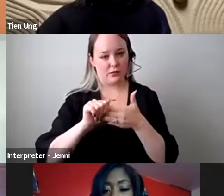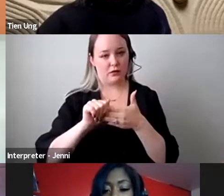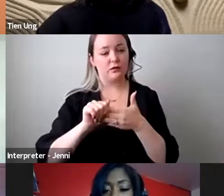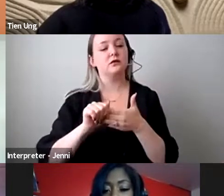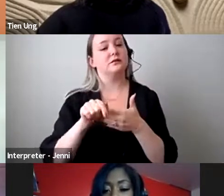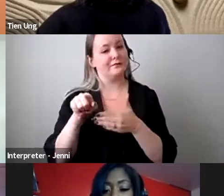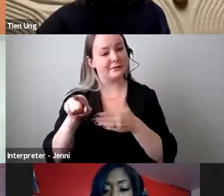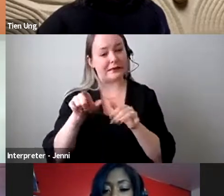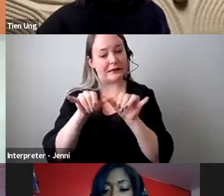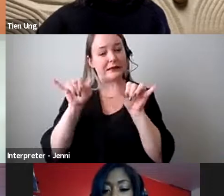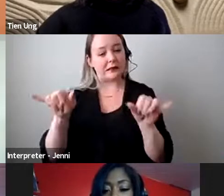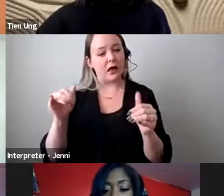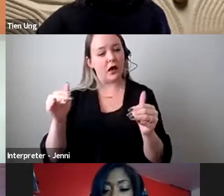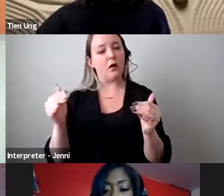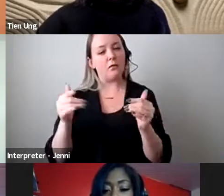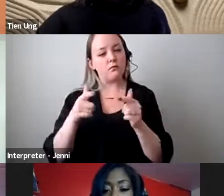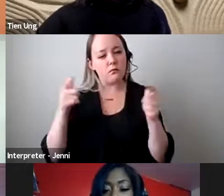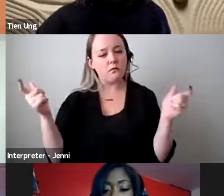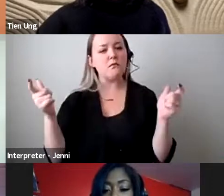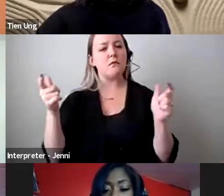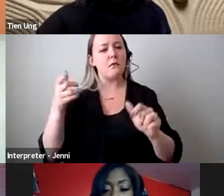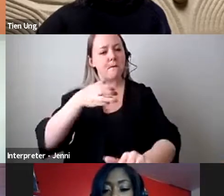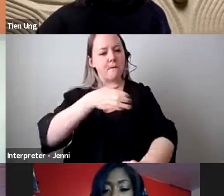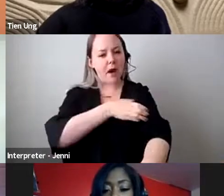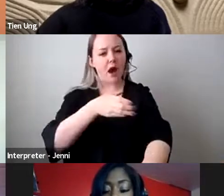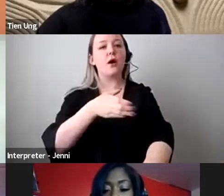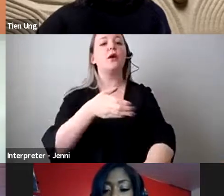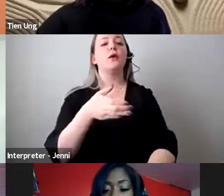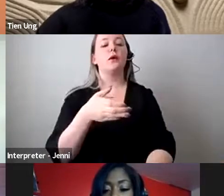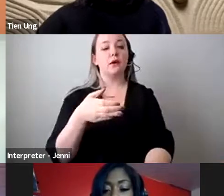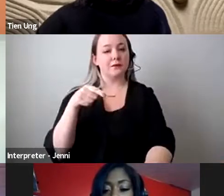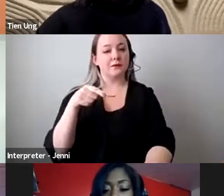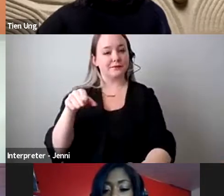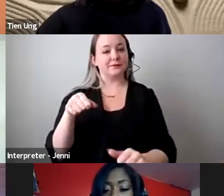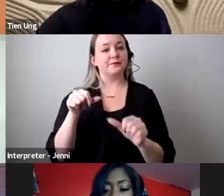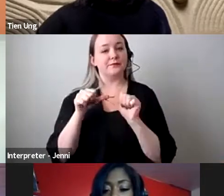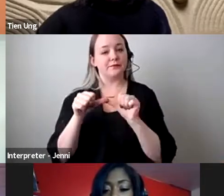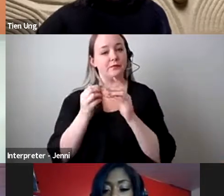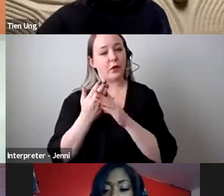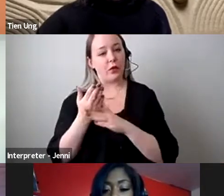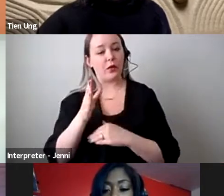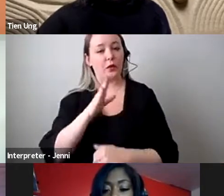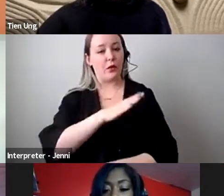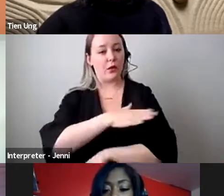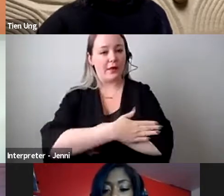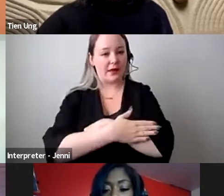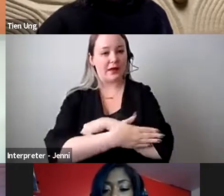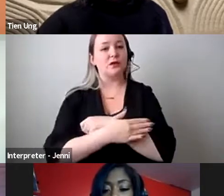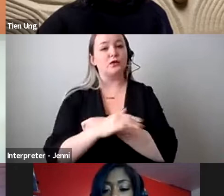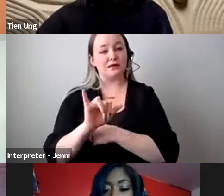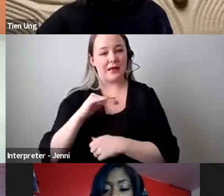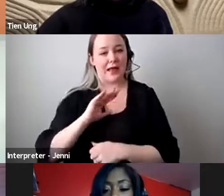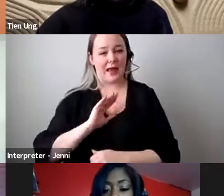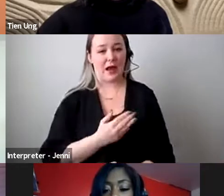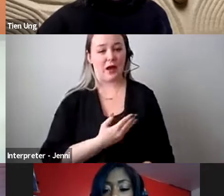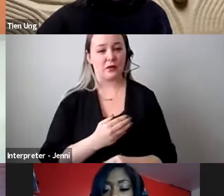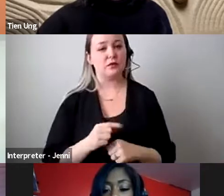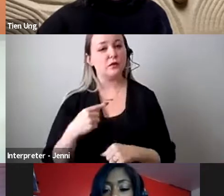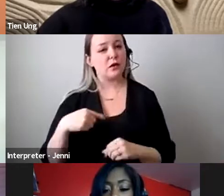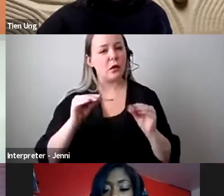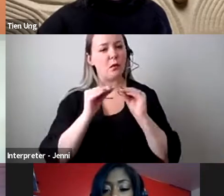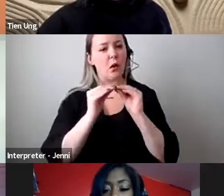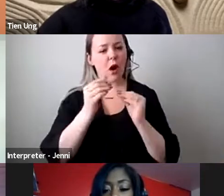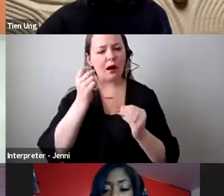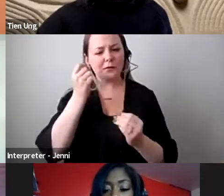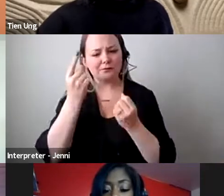powerful system also exists in a country such as ours that is understanding more and more every